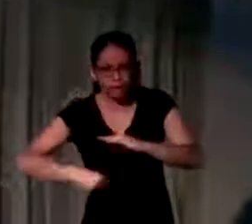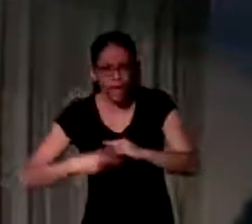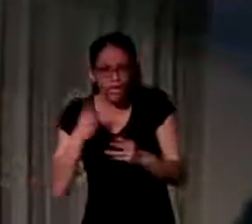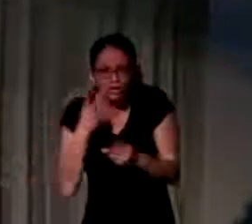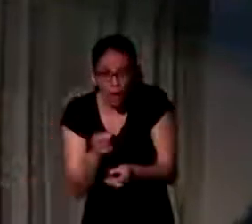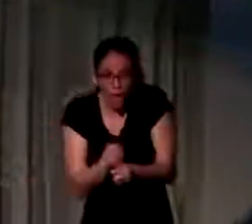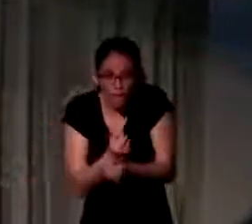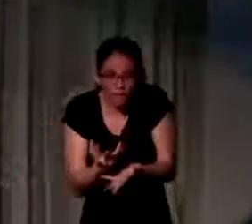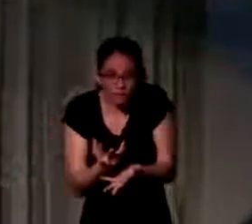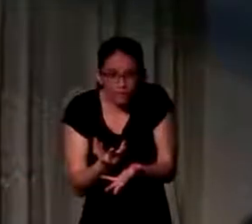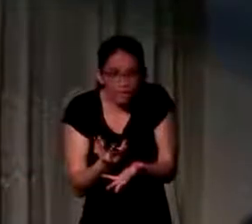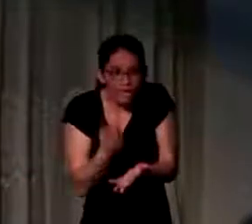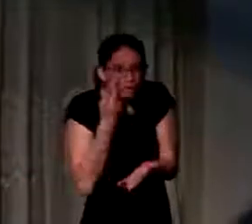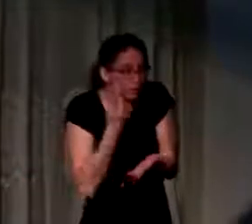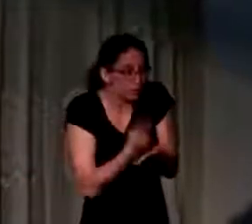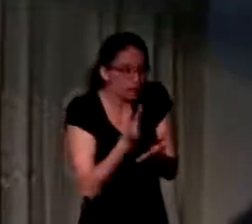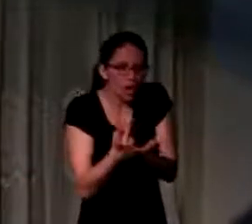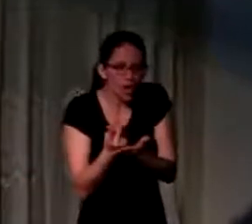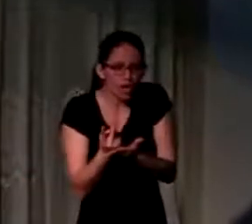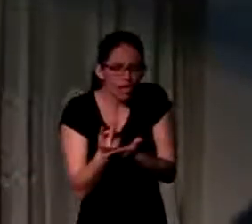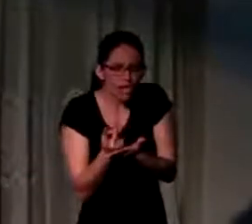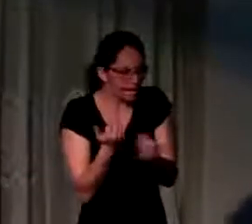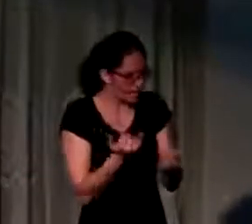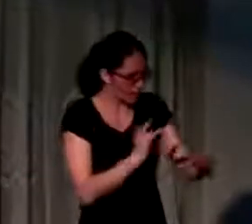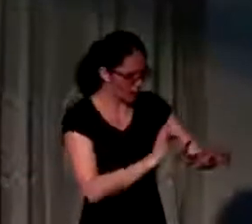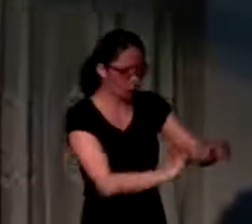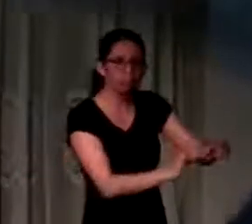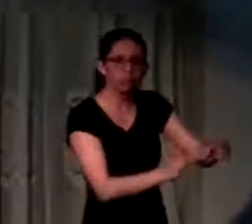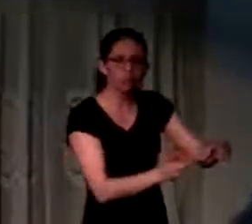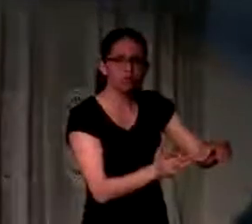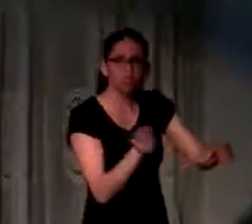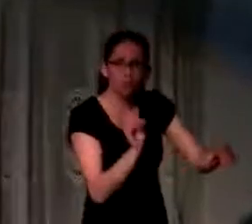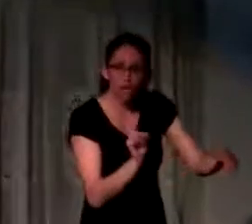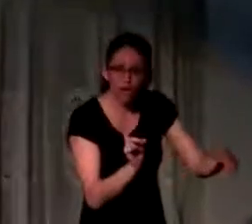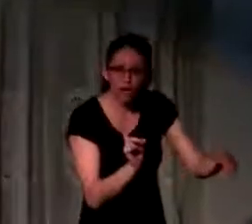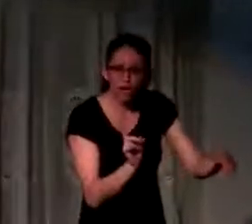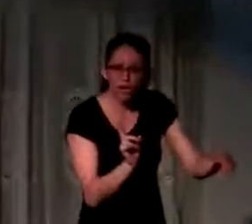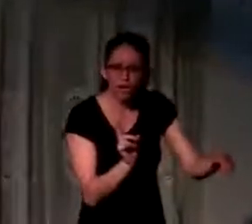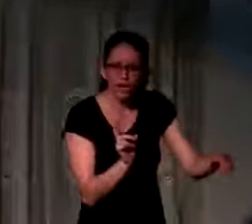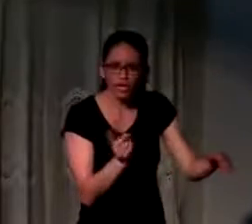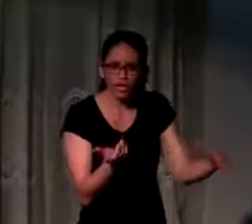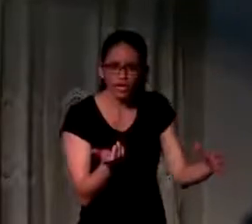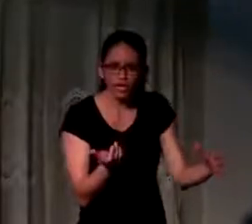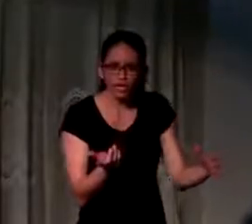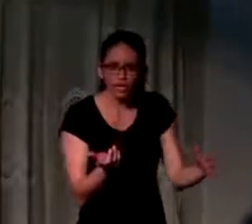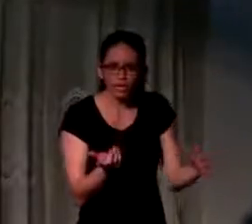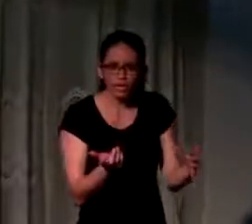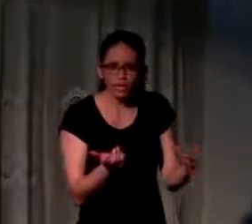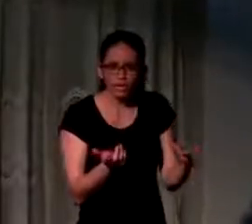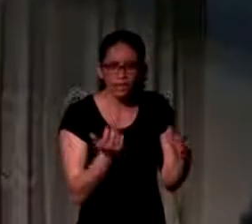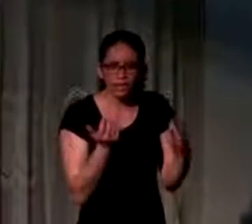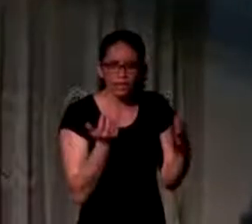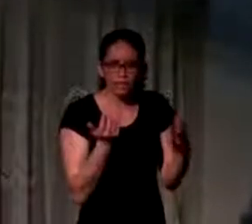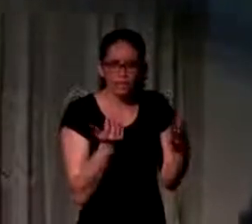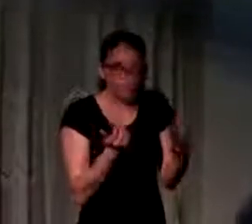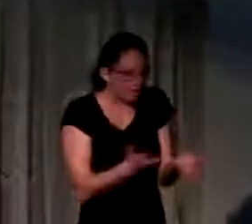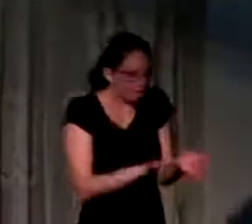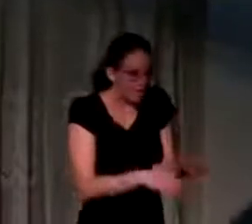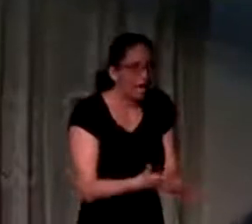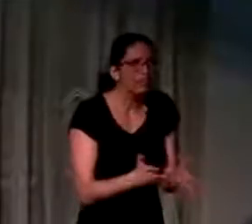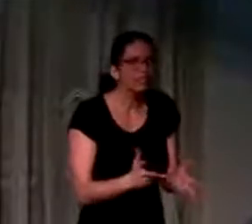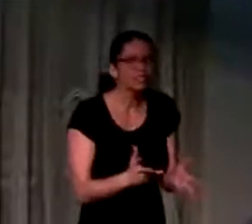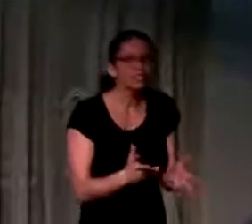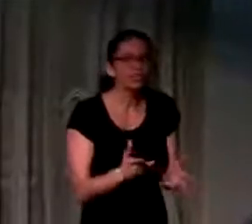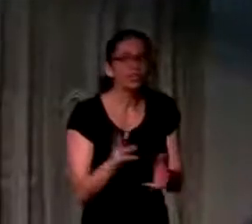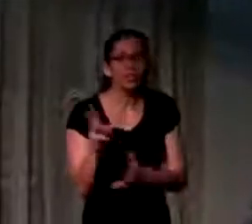body. 100 pounds worth. The guy was encased in wax. He's dead. No.